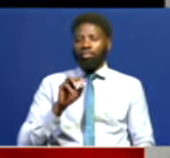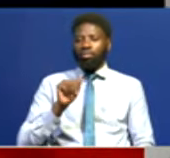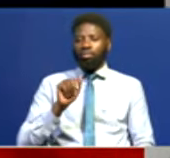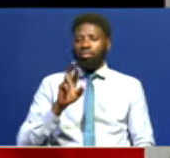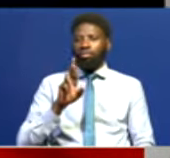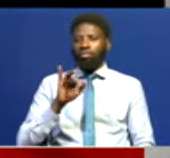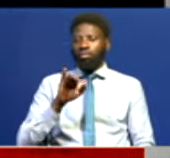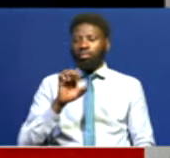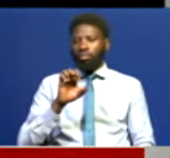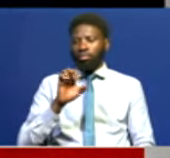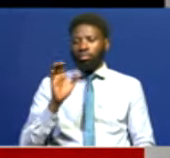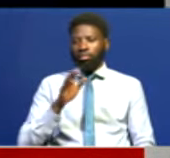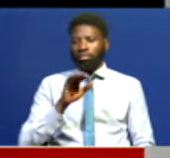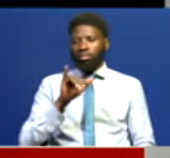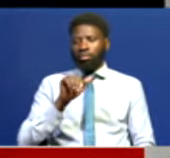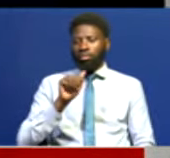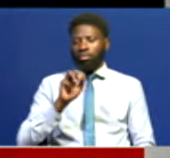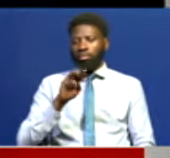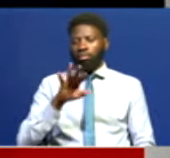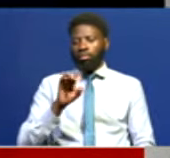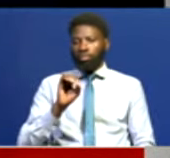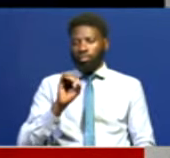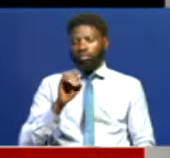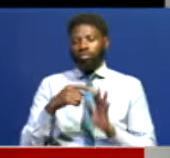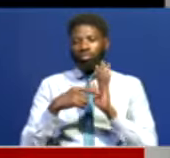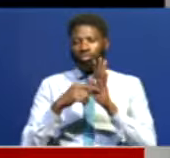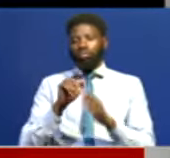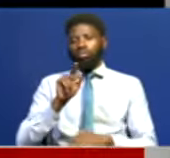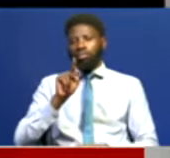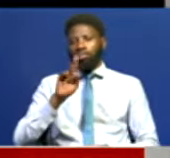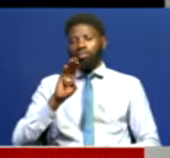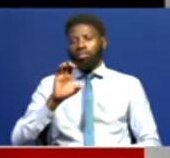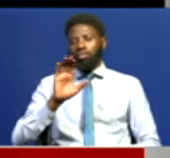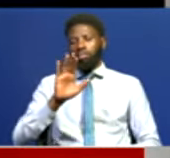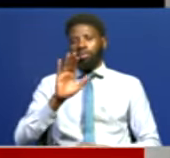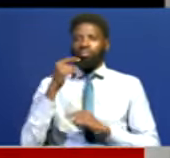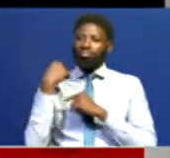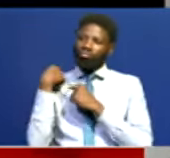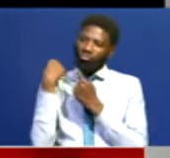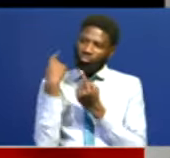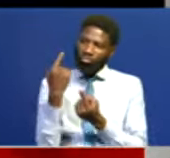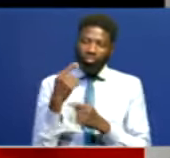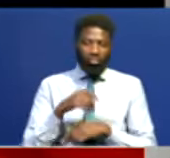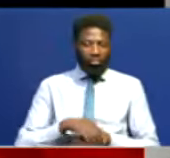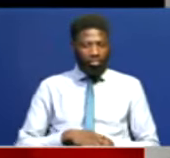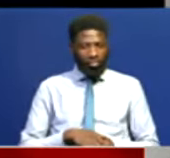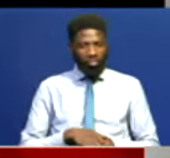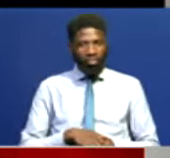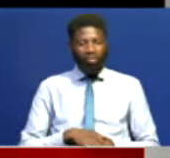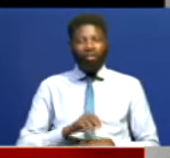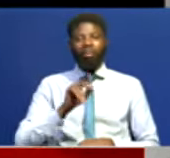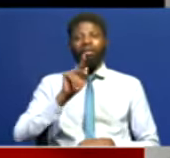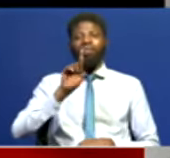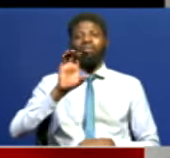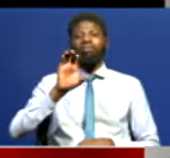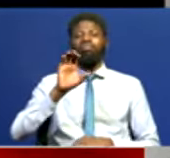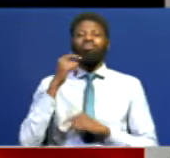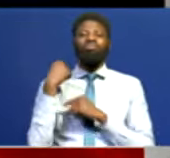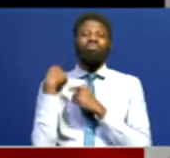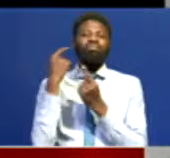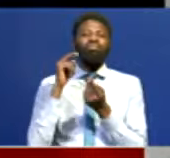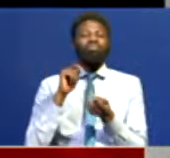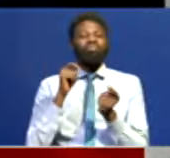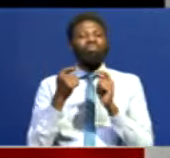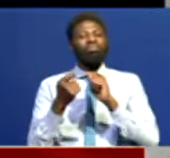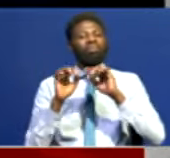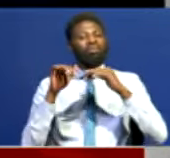with KBC's nostalgic journey. How has this public broadcaster evolved over the last